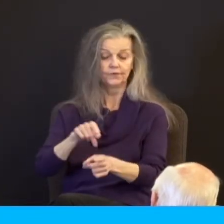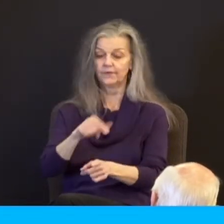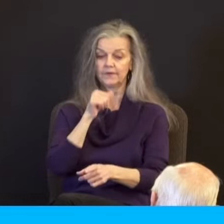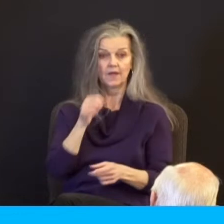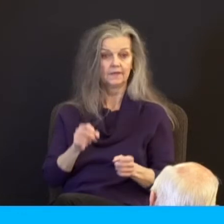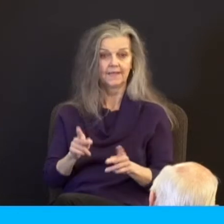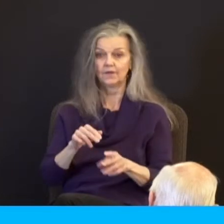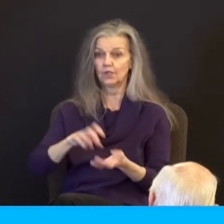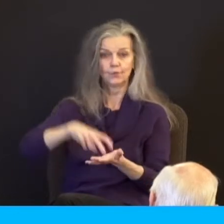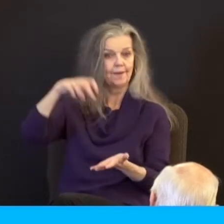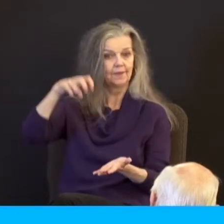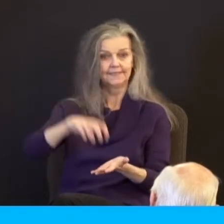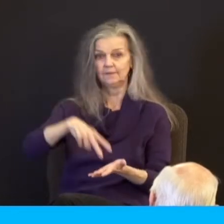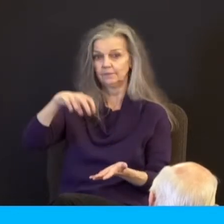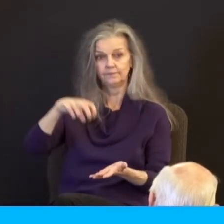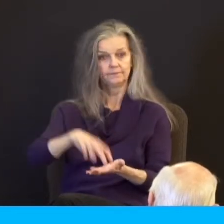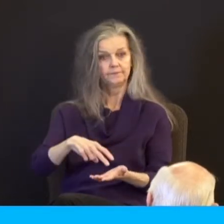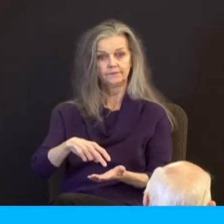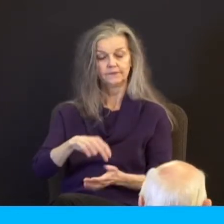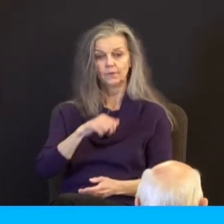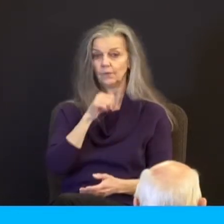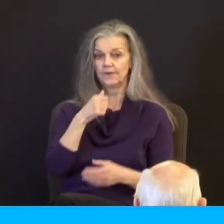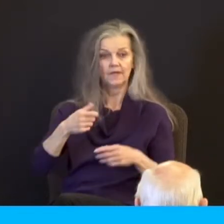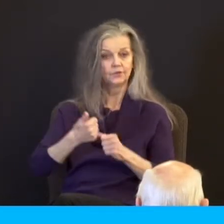trampoline, will not try a dirt bike,